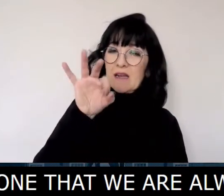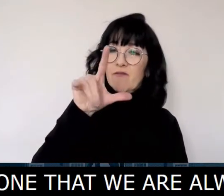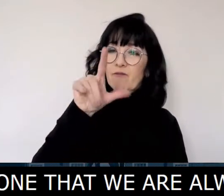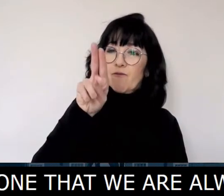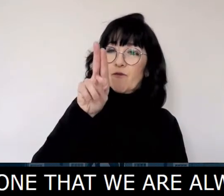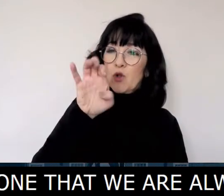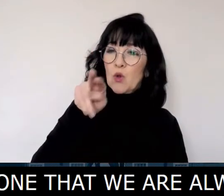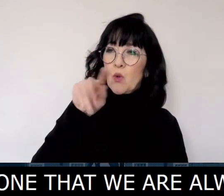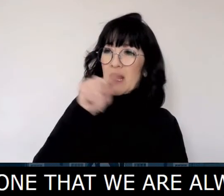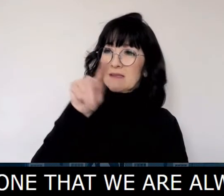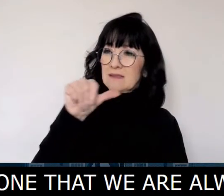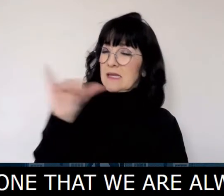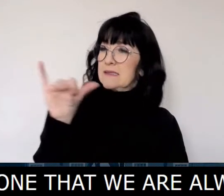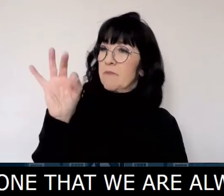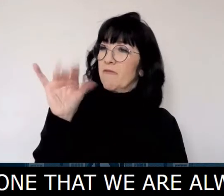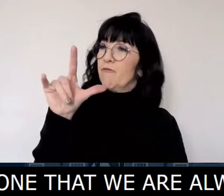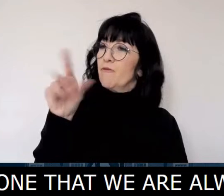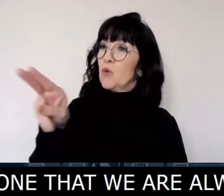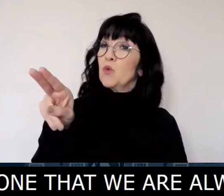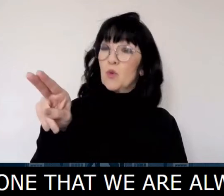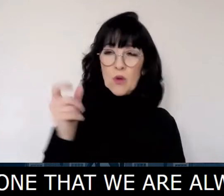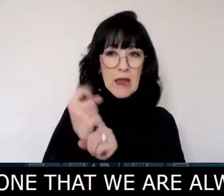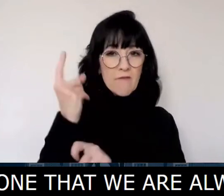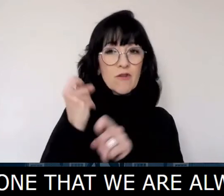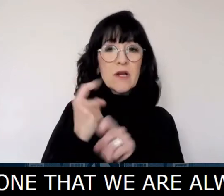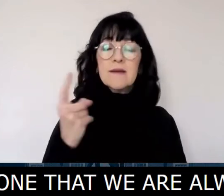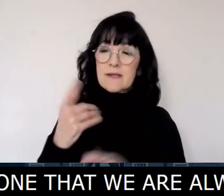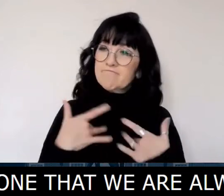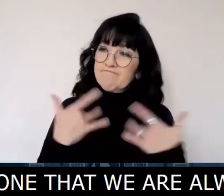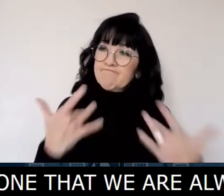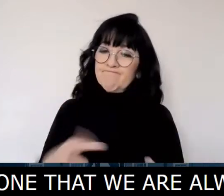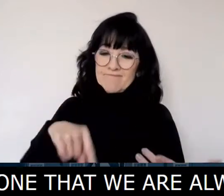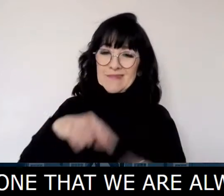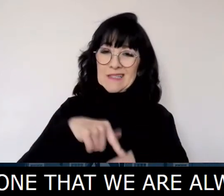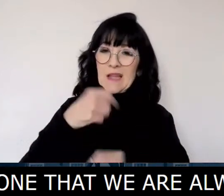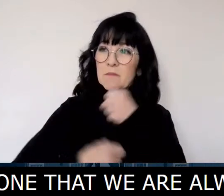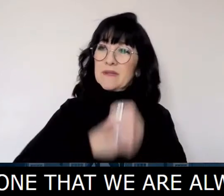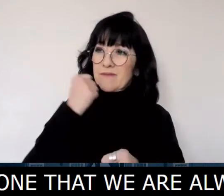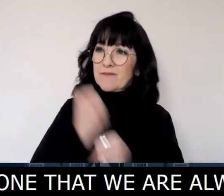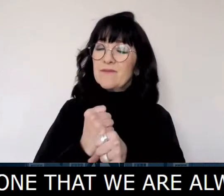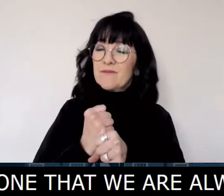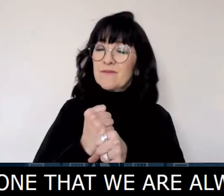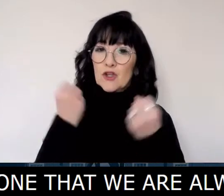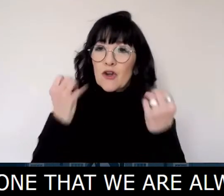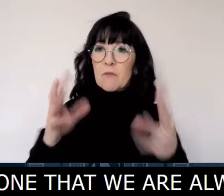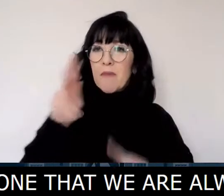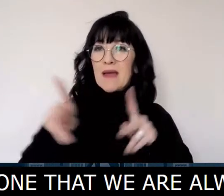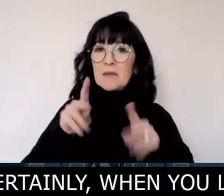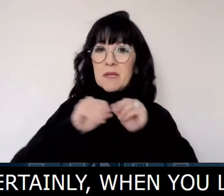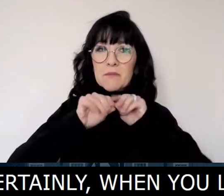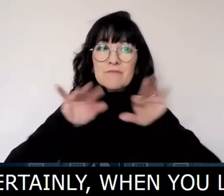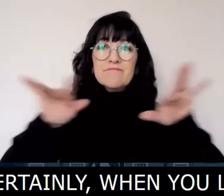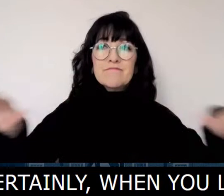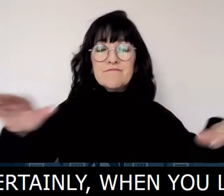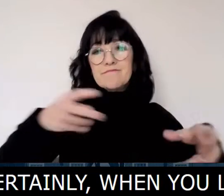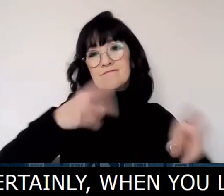certainly, when you look at the data right now, our case data, our percent positivity,